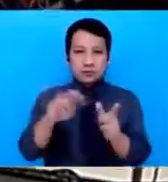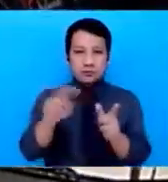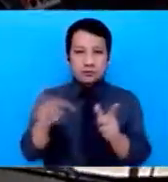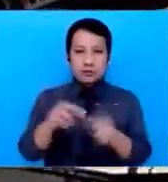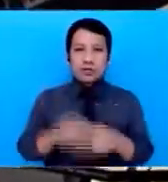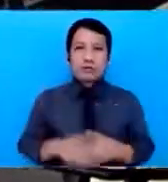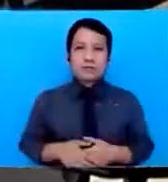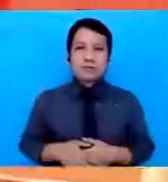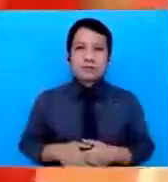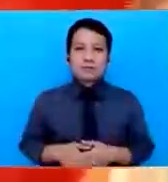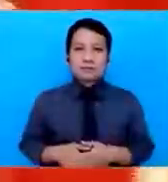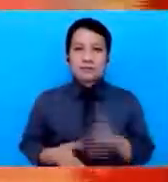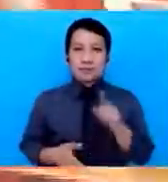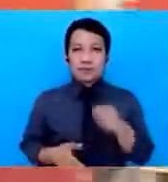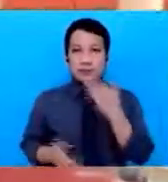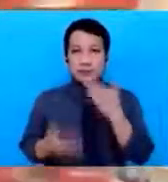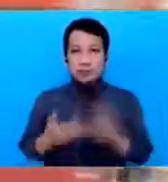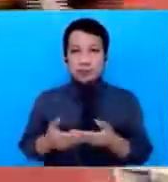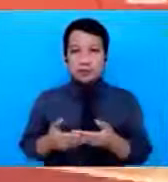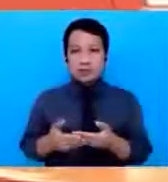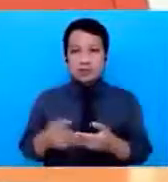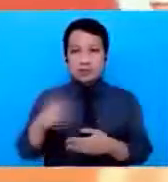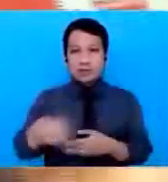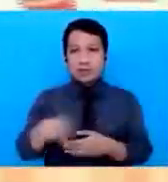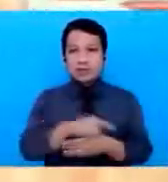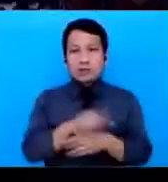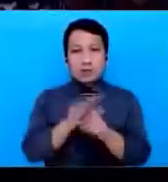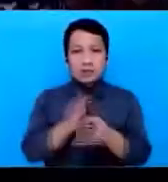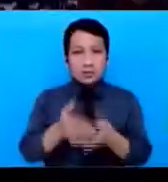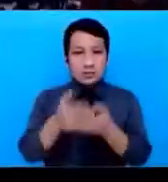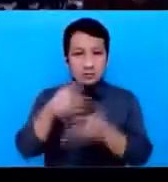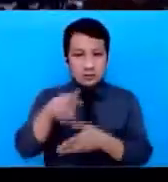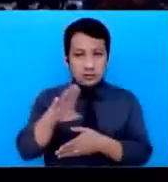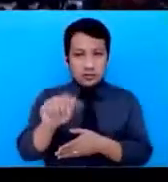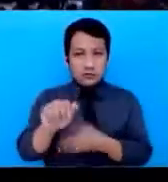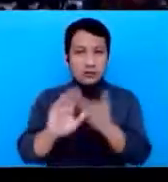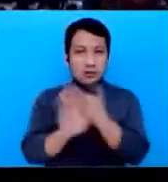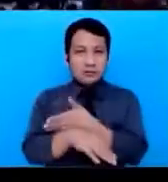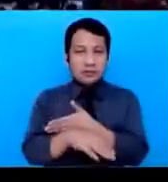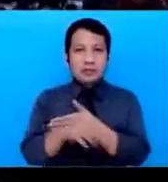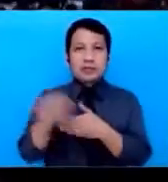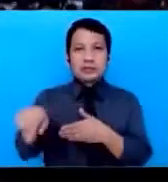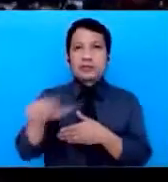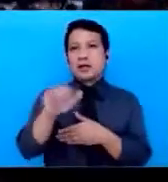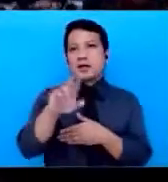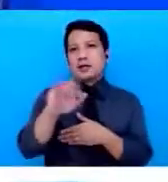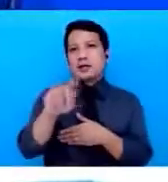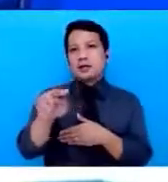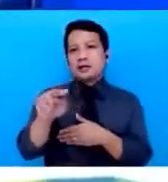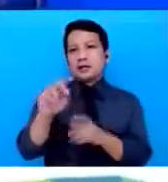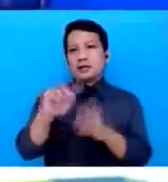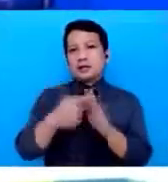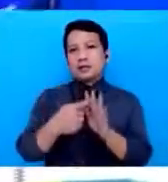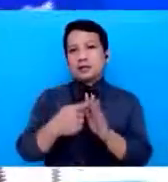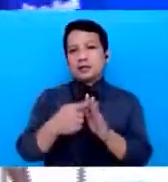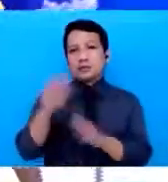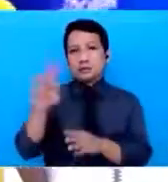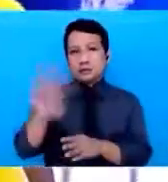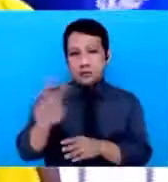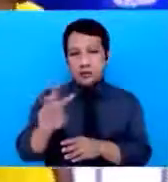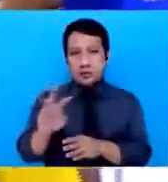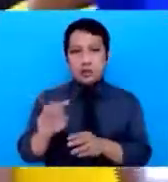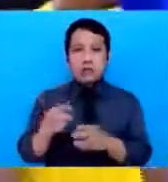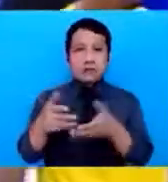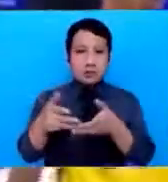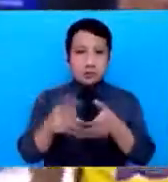pang good news para naman sa fans ng PBA, back to Araneta na simula Miyerkules. Pero ang mga